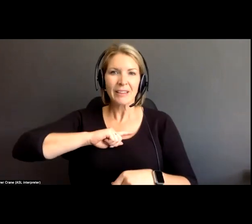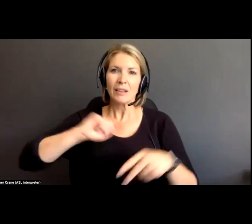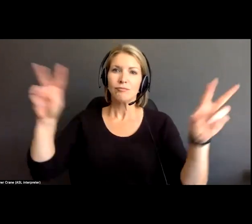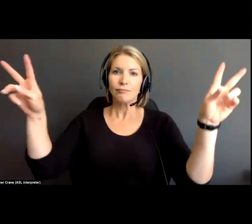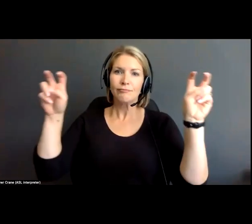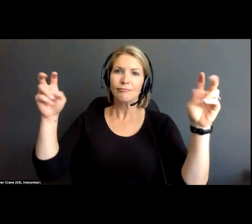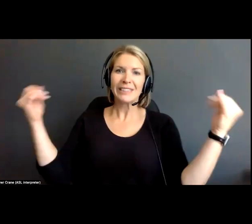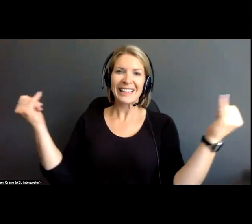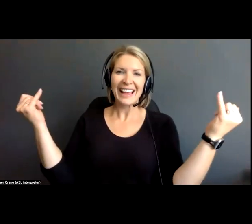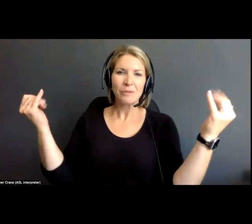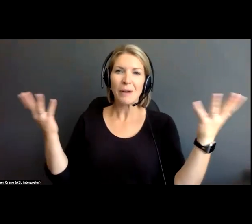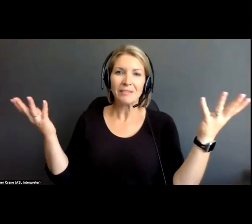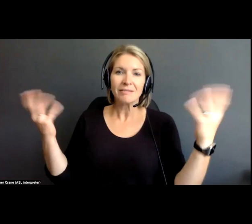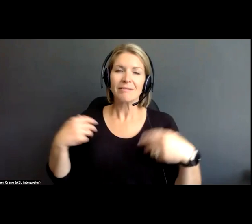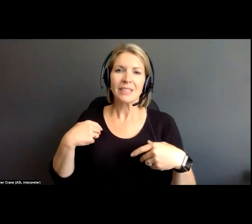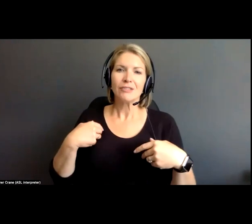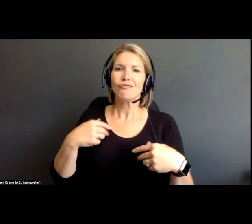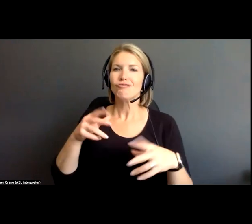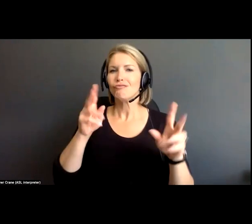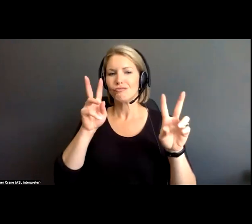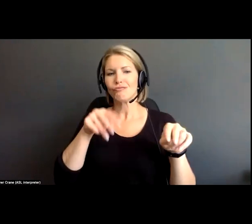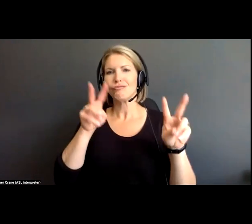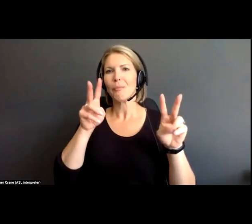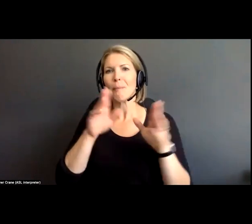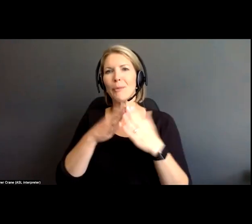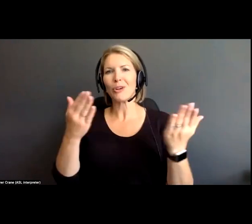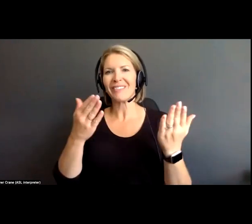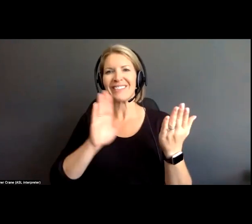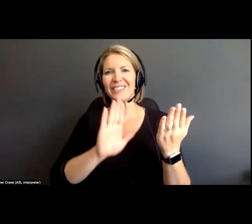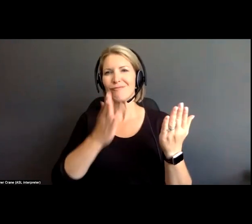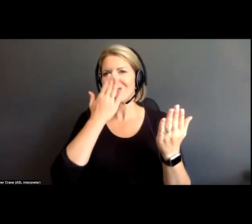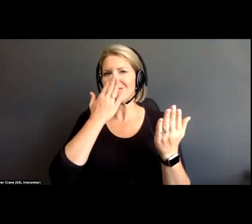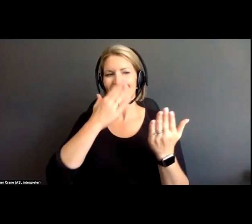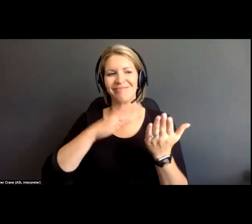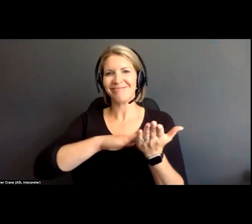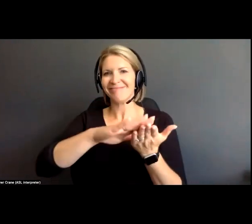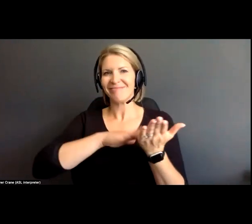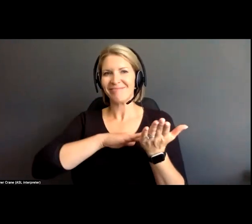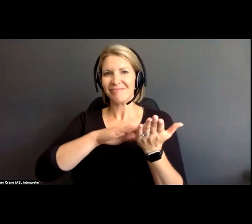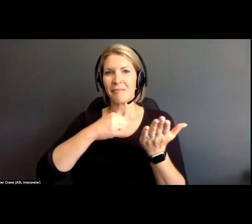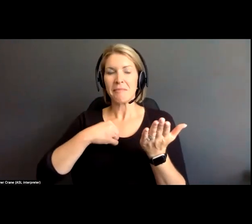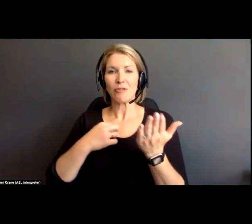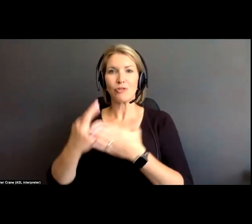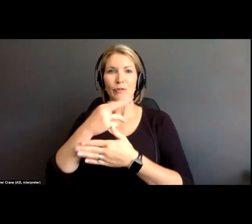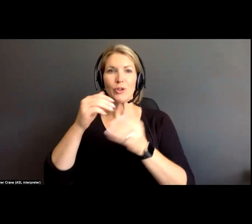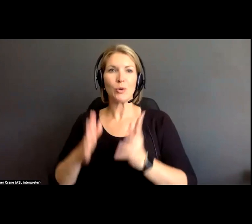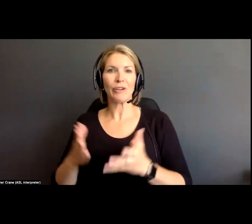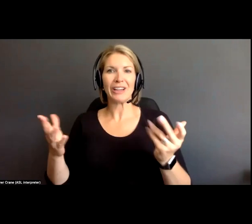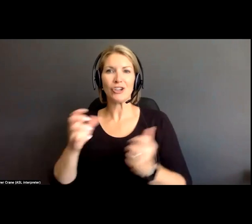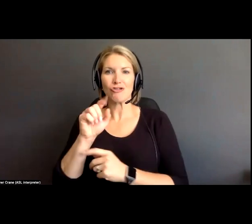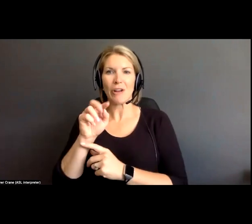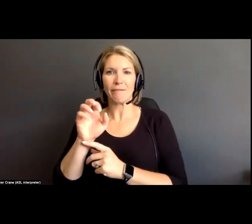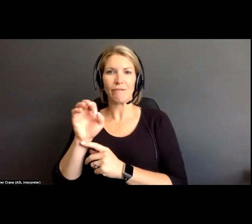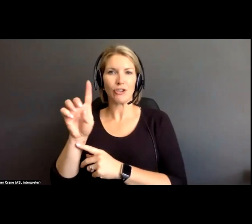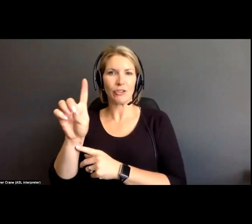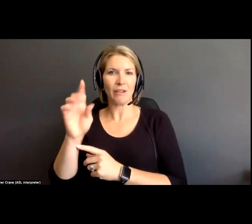My name is Stephen Beattie. I am a critic and book reviewer in Stratford, Ontario, and it is my pleasure to be here.